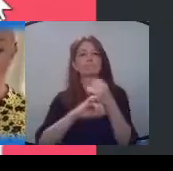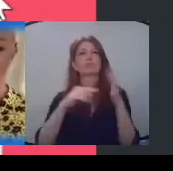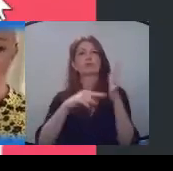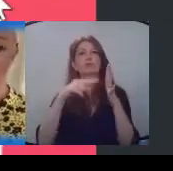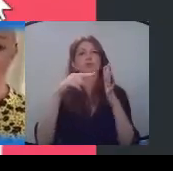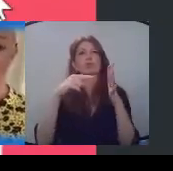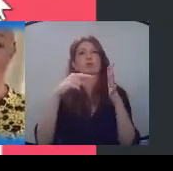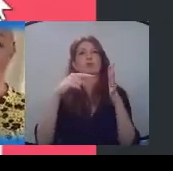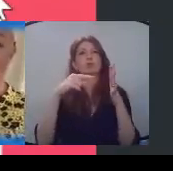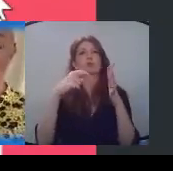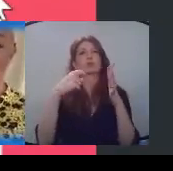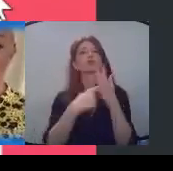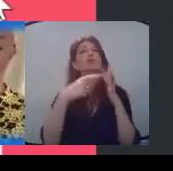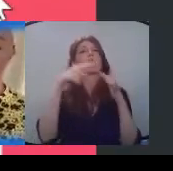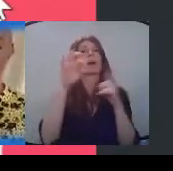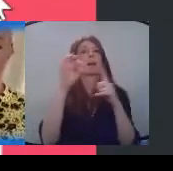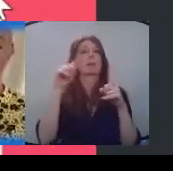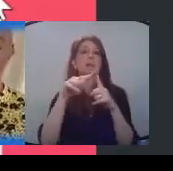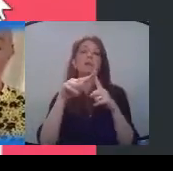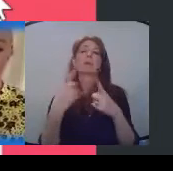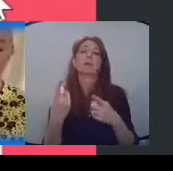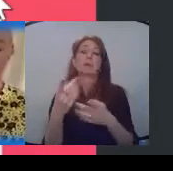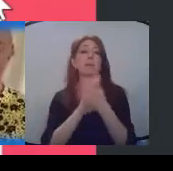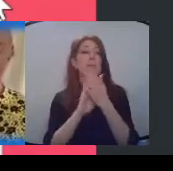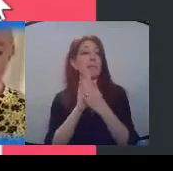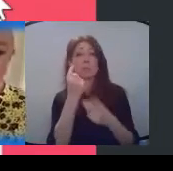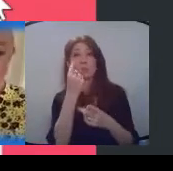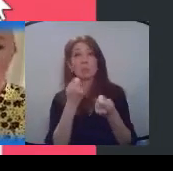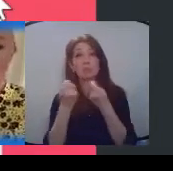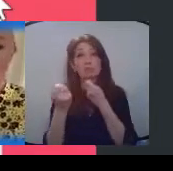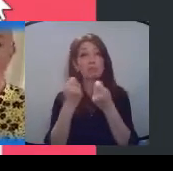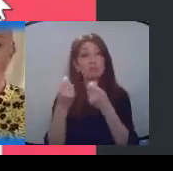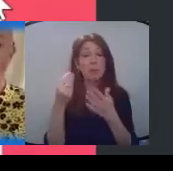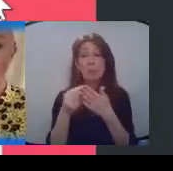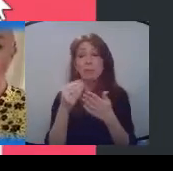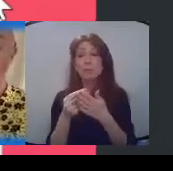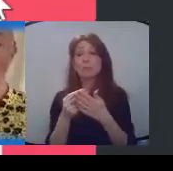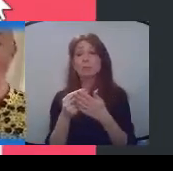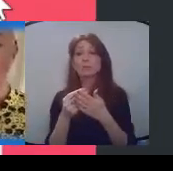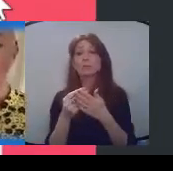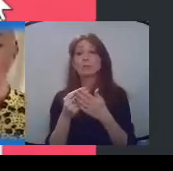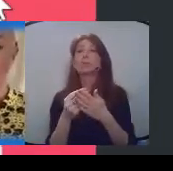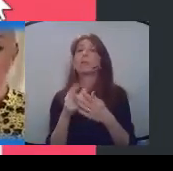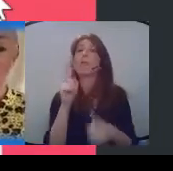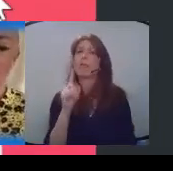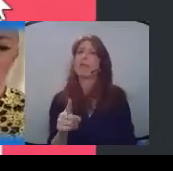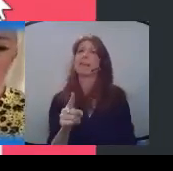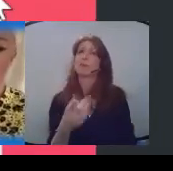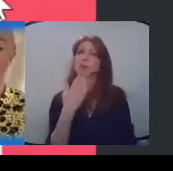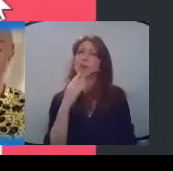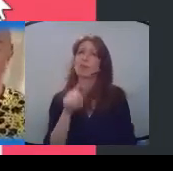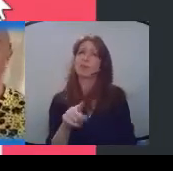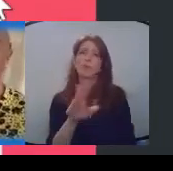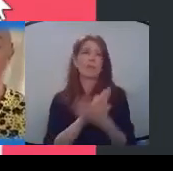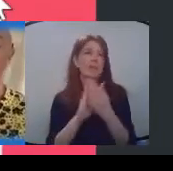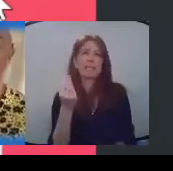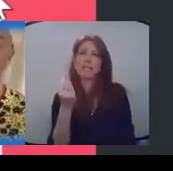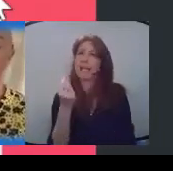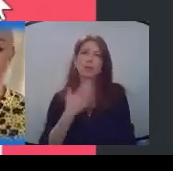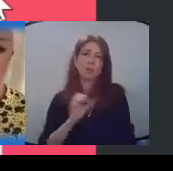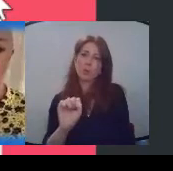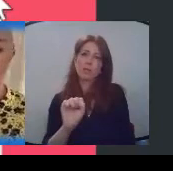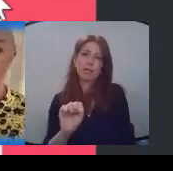payment provider. So that allows you to run any type of payments, which is obviously at this time too very beneficial because you don't have to have cash in hand. You